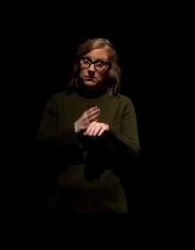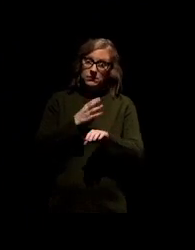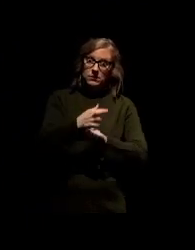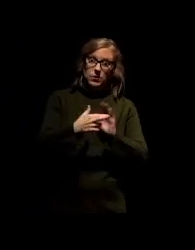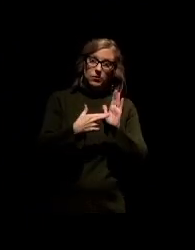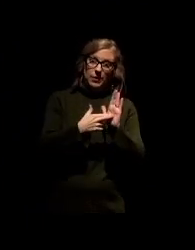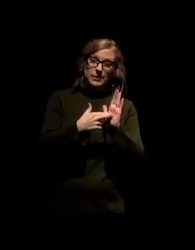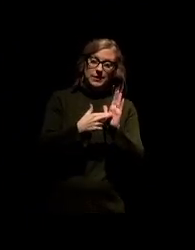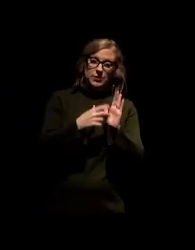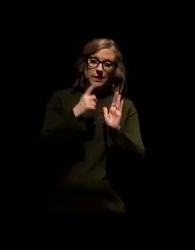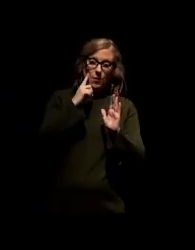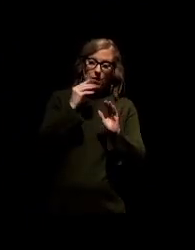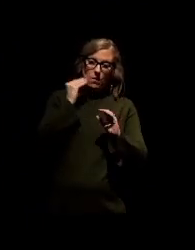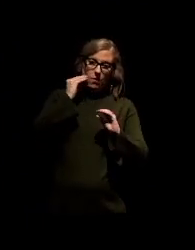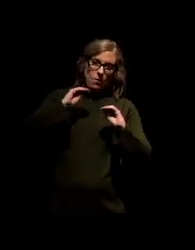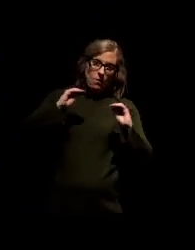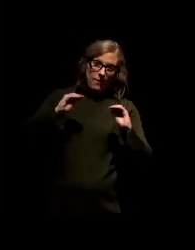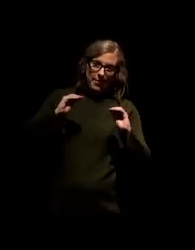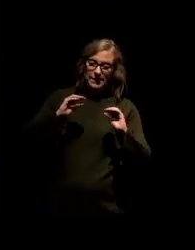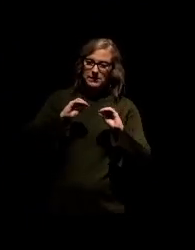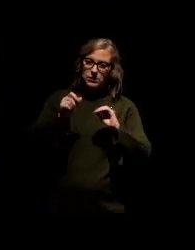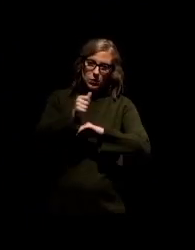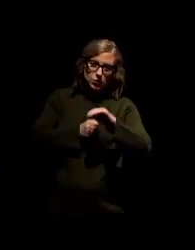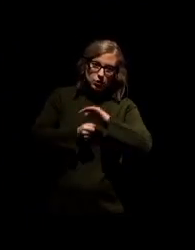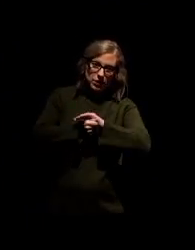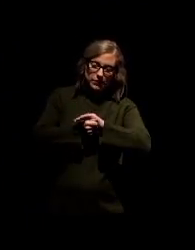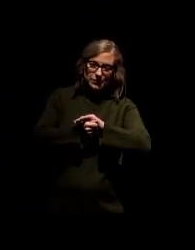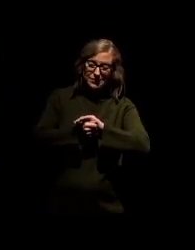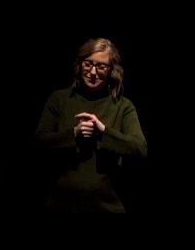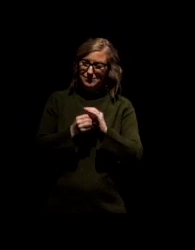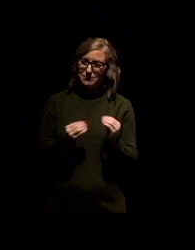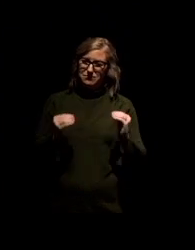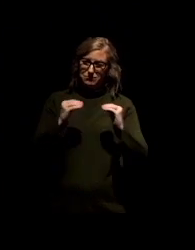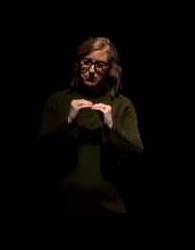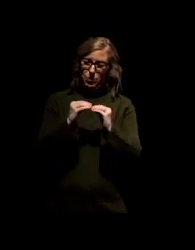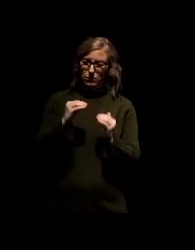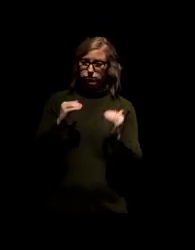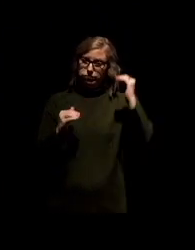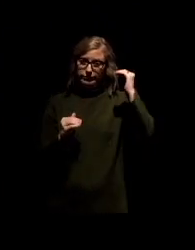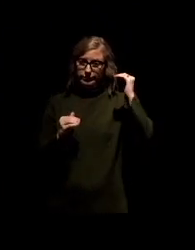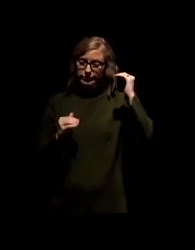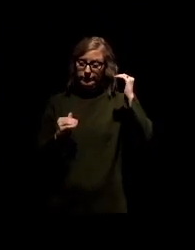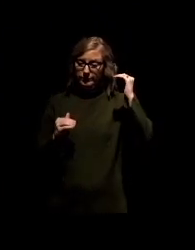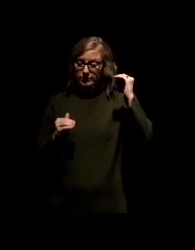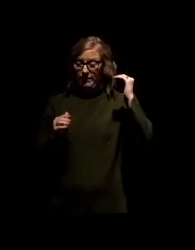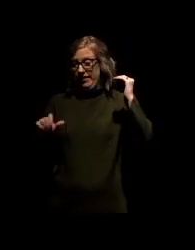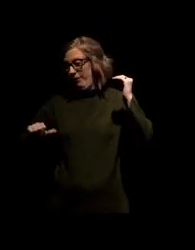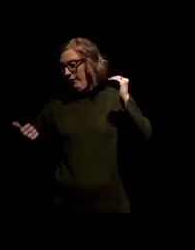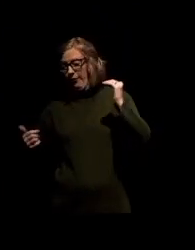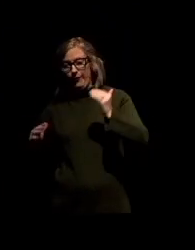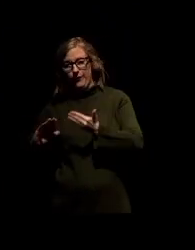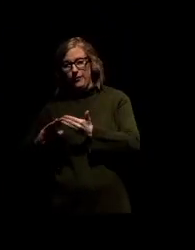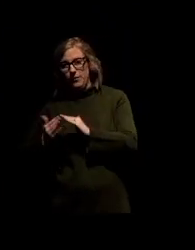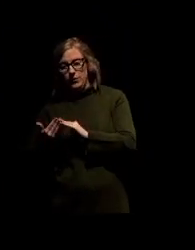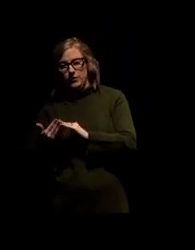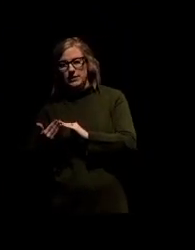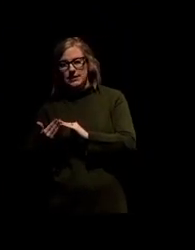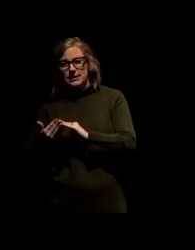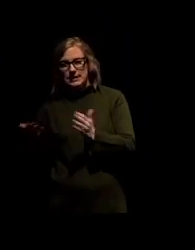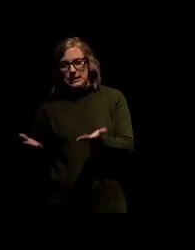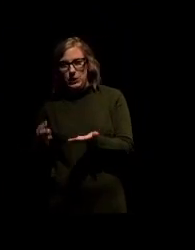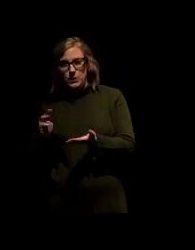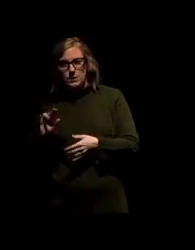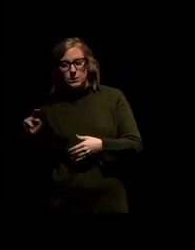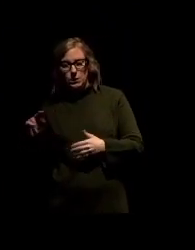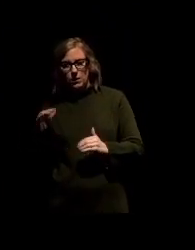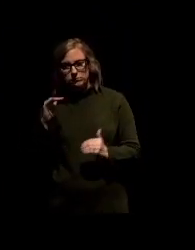and the unsheltered population, significantly greater than the rest of the communities that that are here in